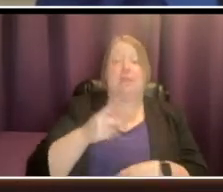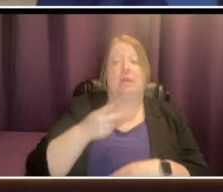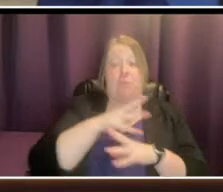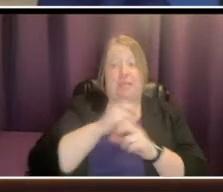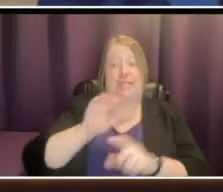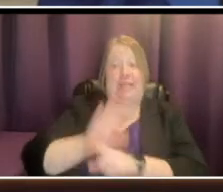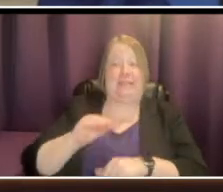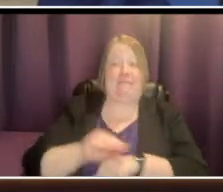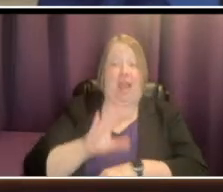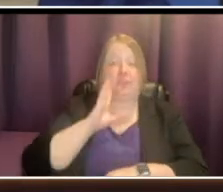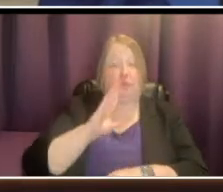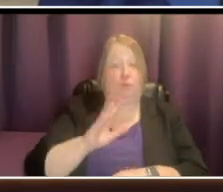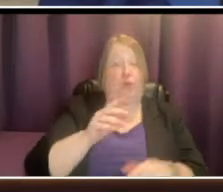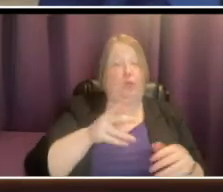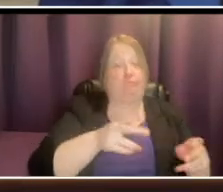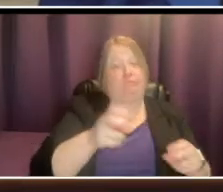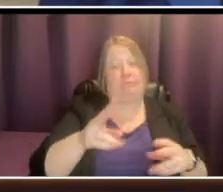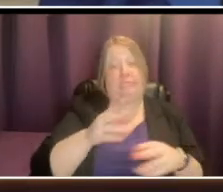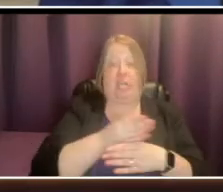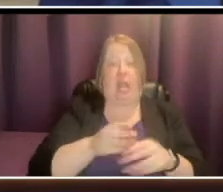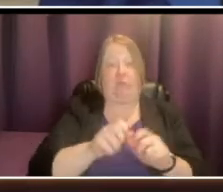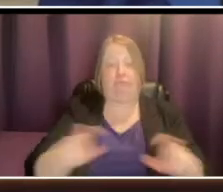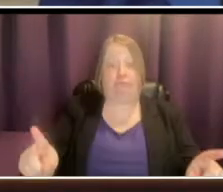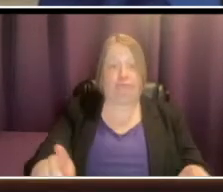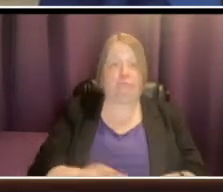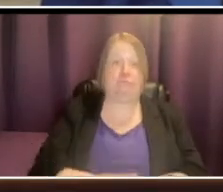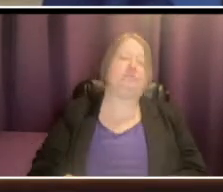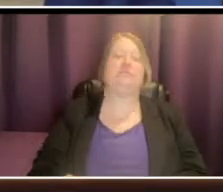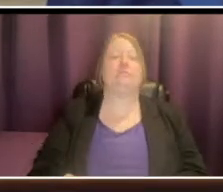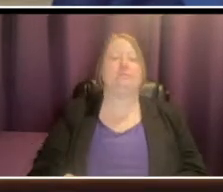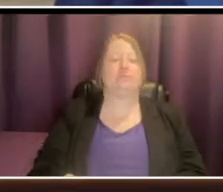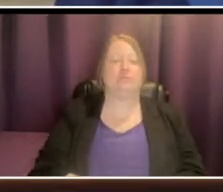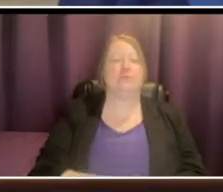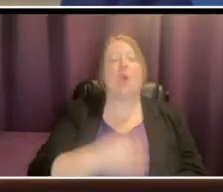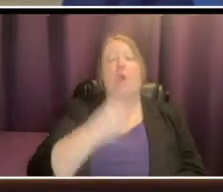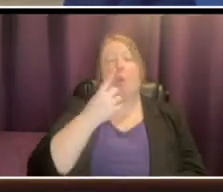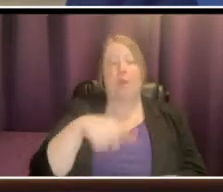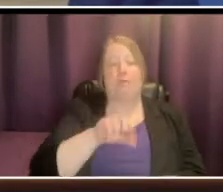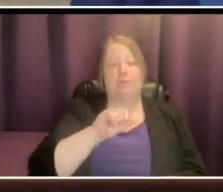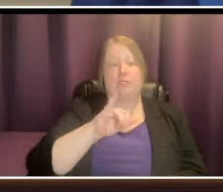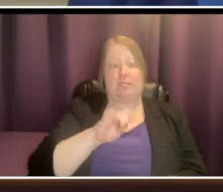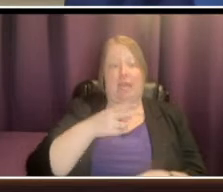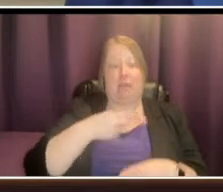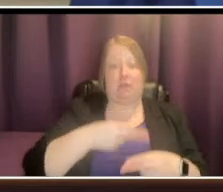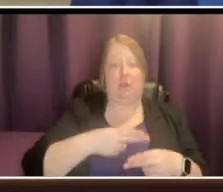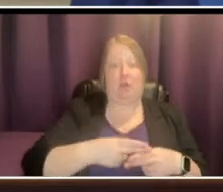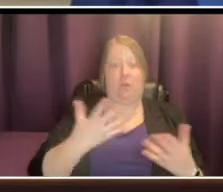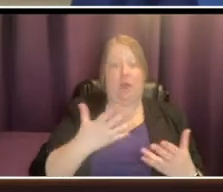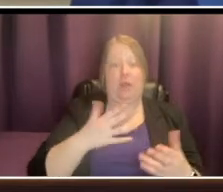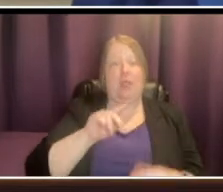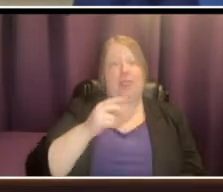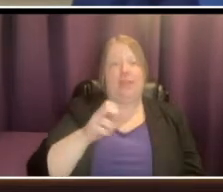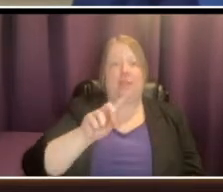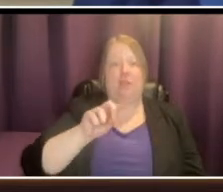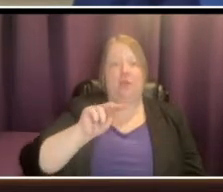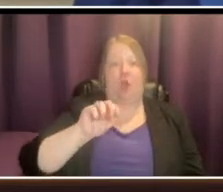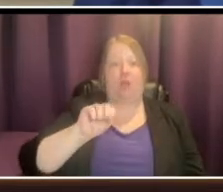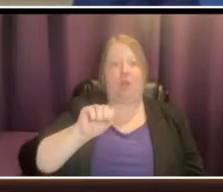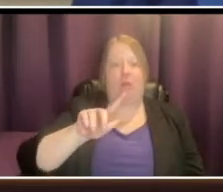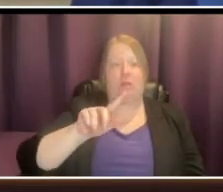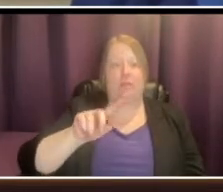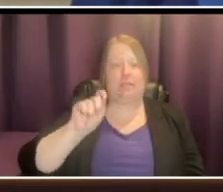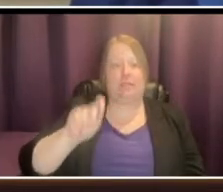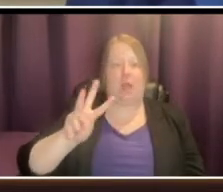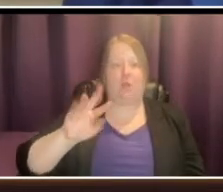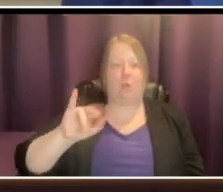one of these sites, as you've heard, one of those was called the Donald.win. The Select Committee has obtained a text message